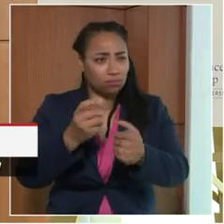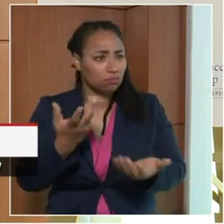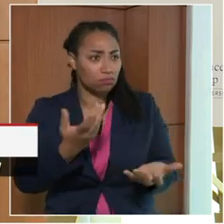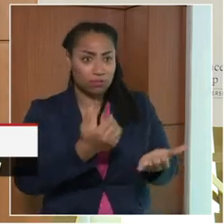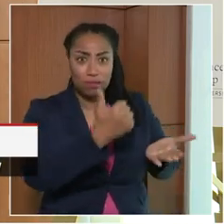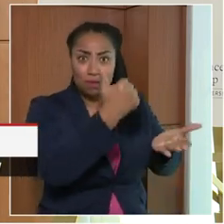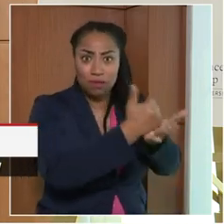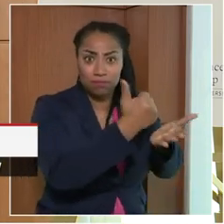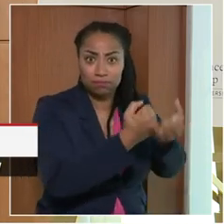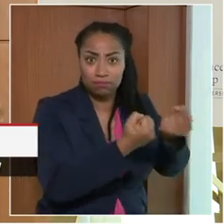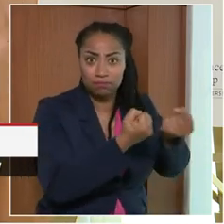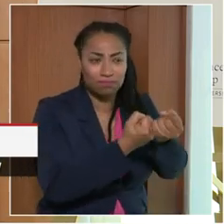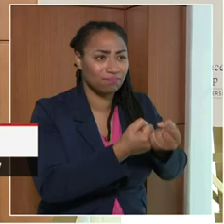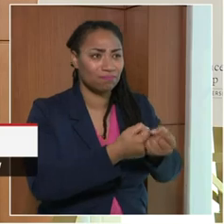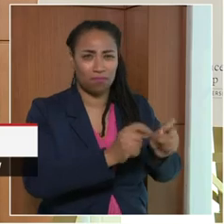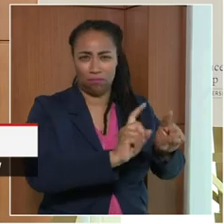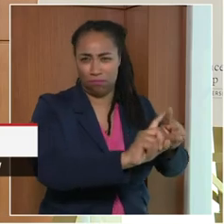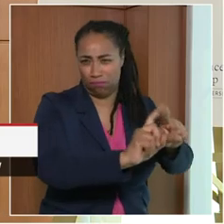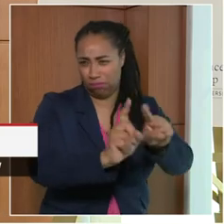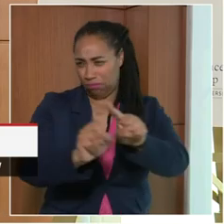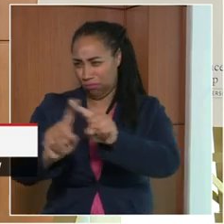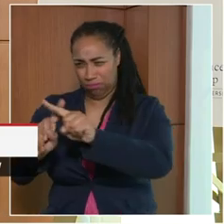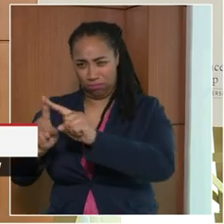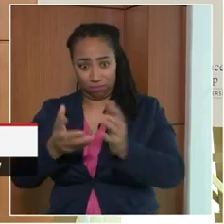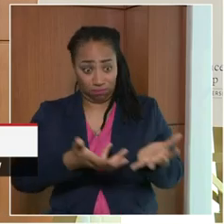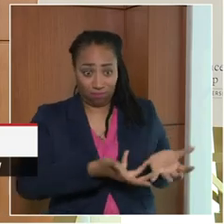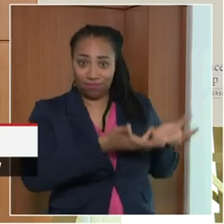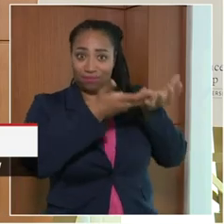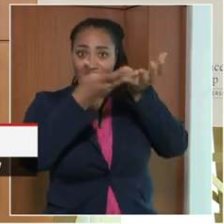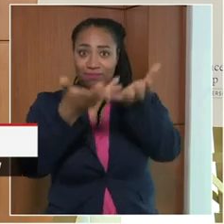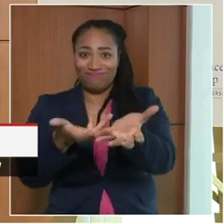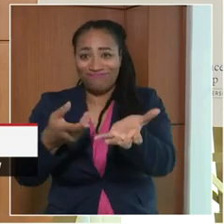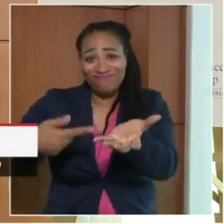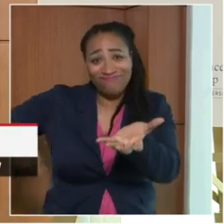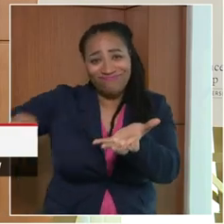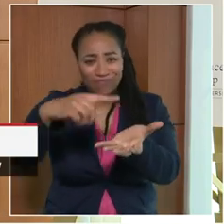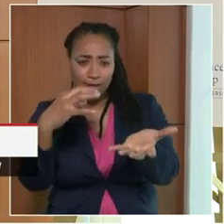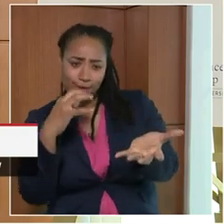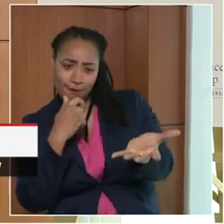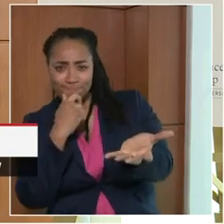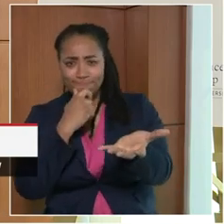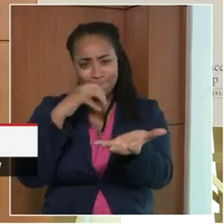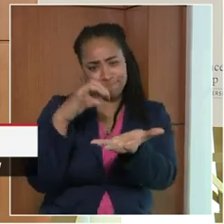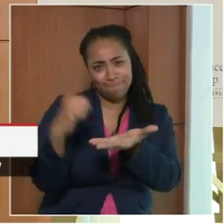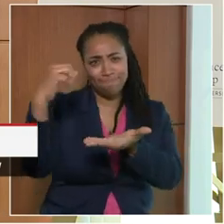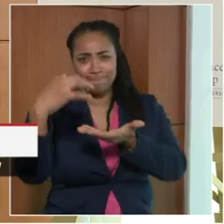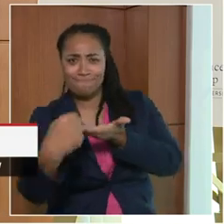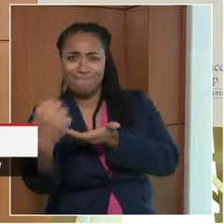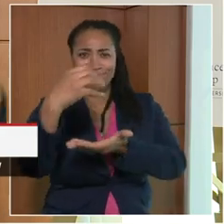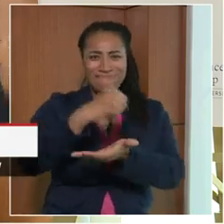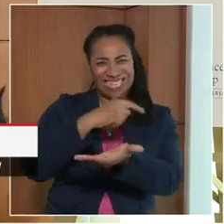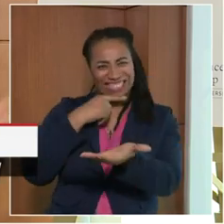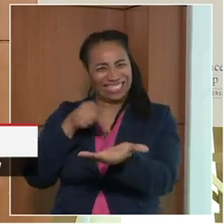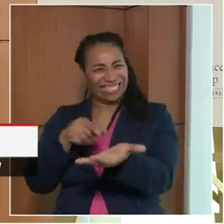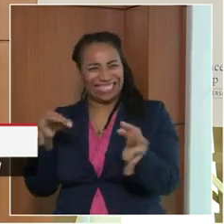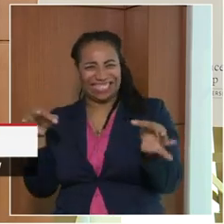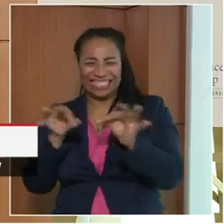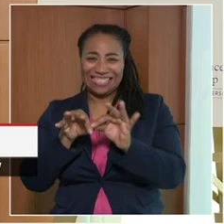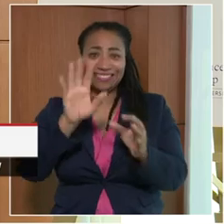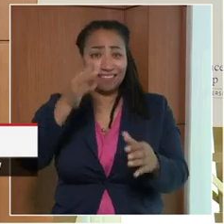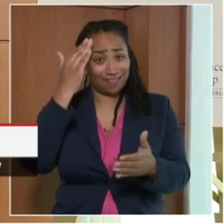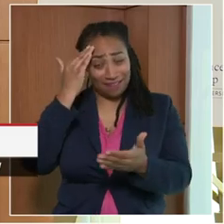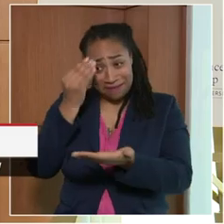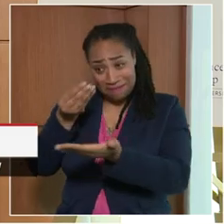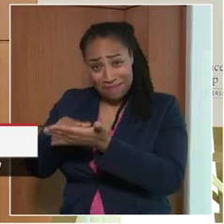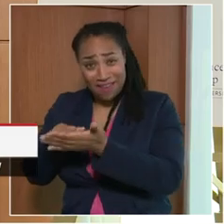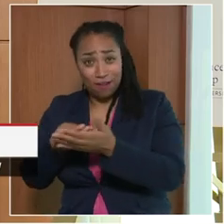most people that we can the fastest way that we can. And when we do that, we create